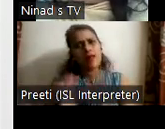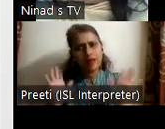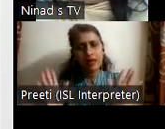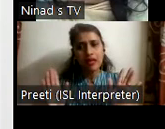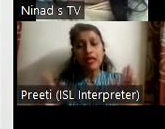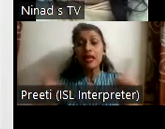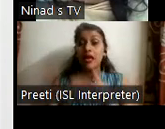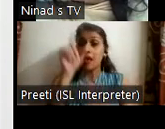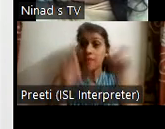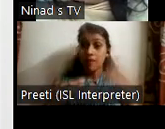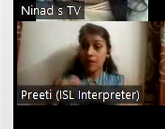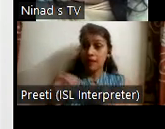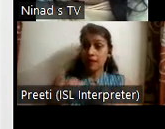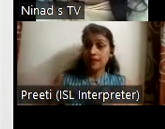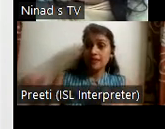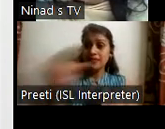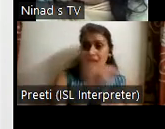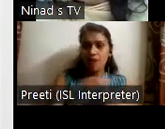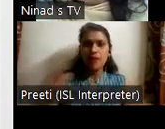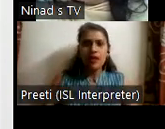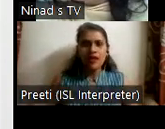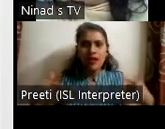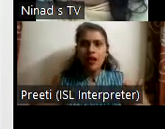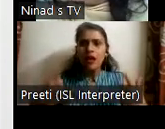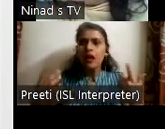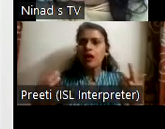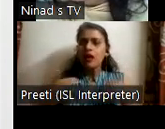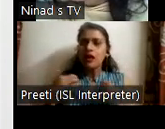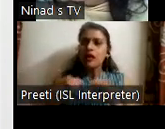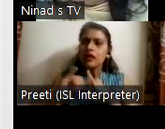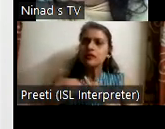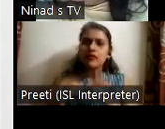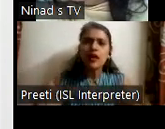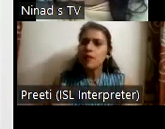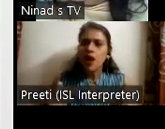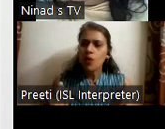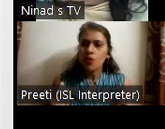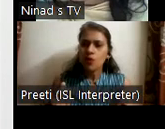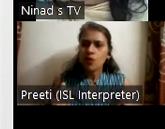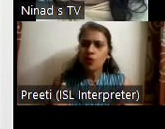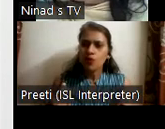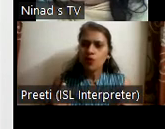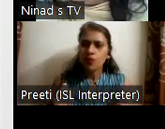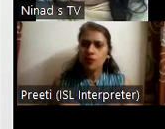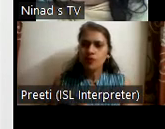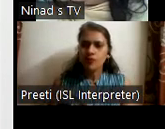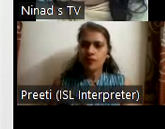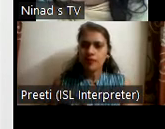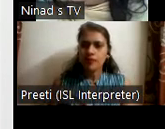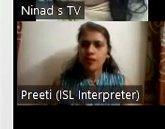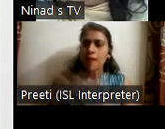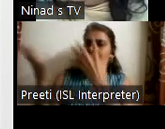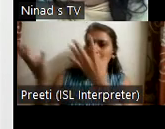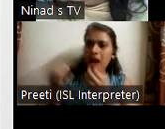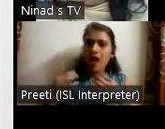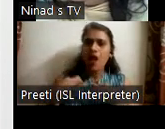clothes like this, if a person on a wheelchair, how he will wear the same clothes, tell me? So from where he will buy the